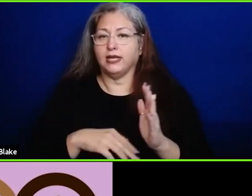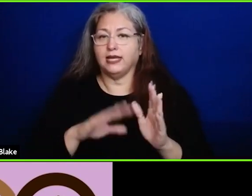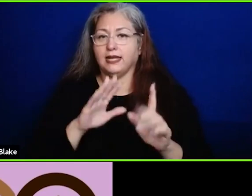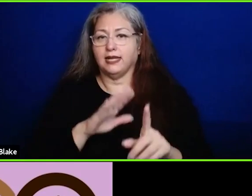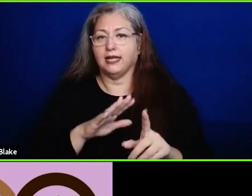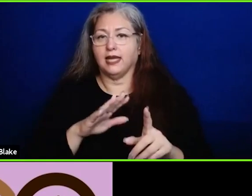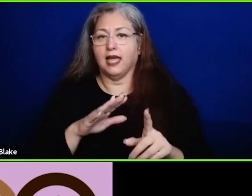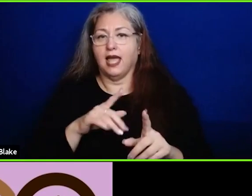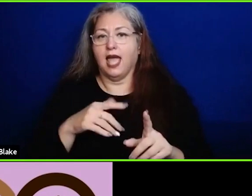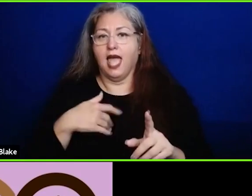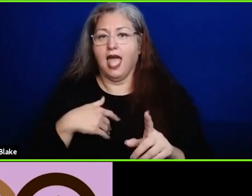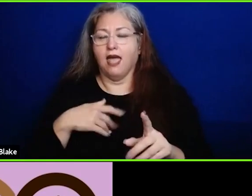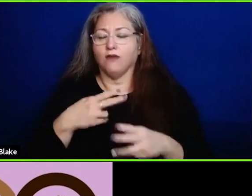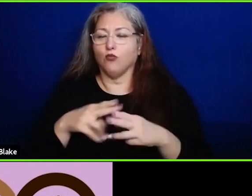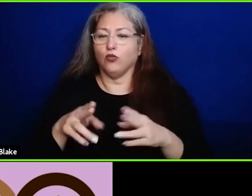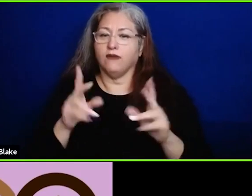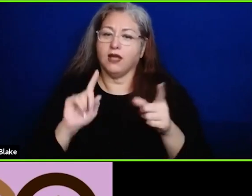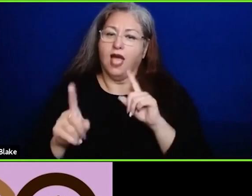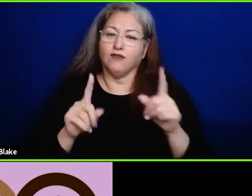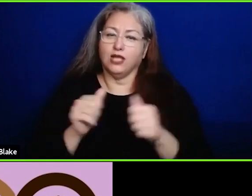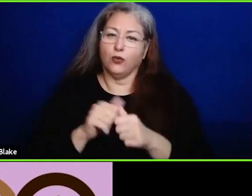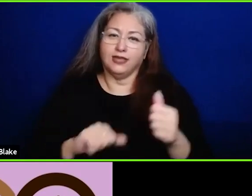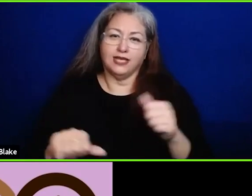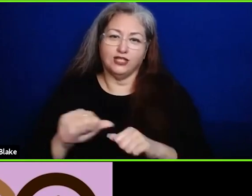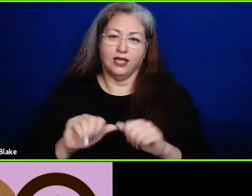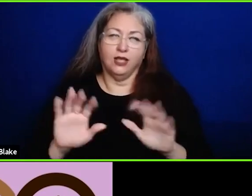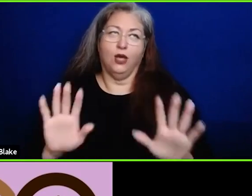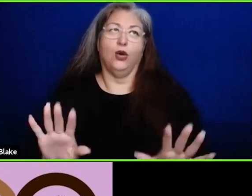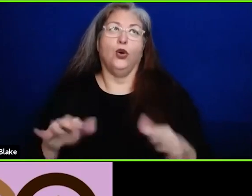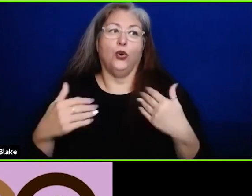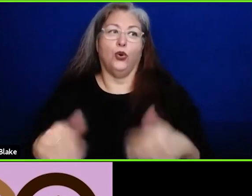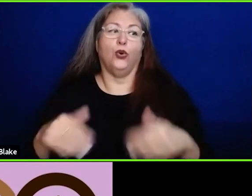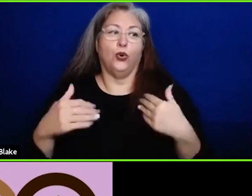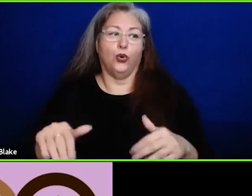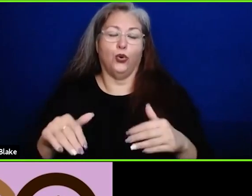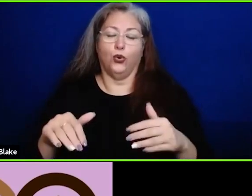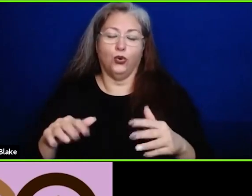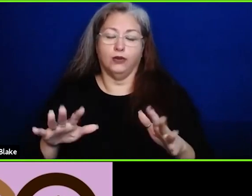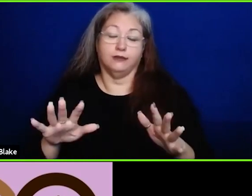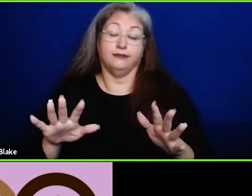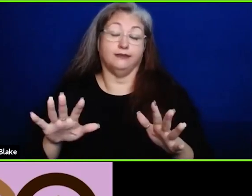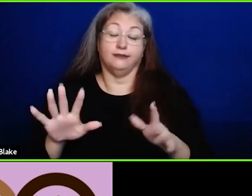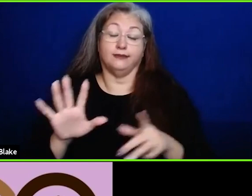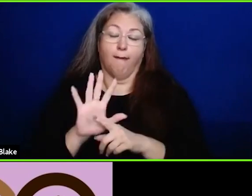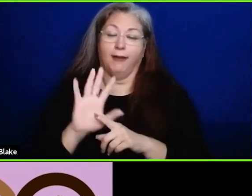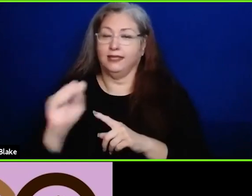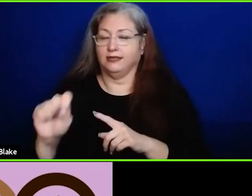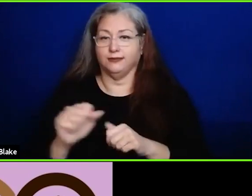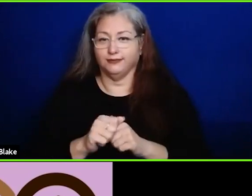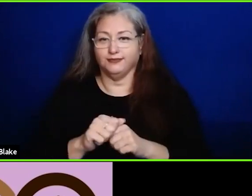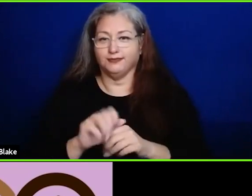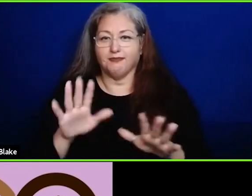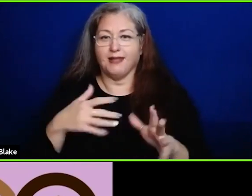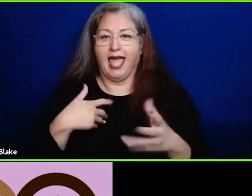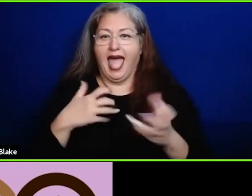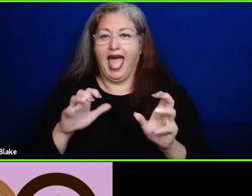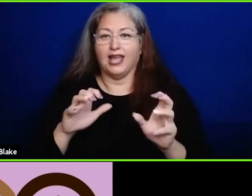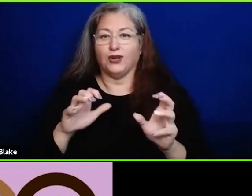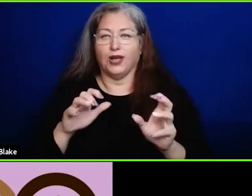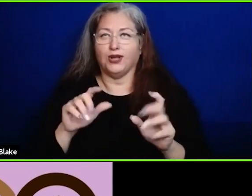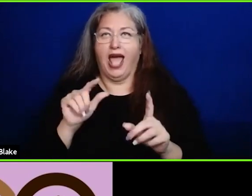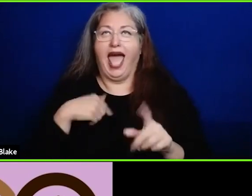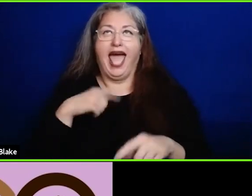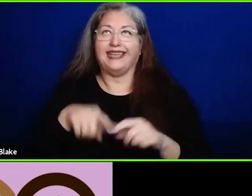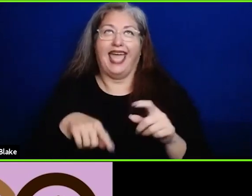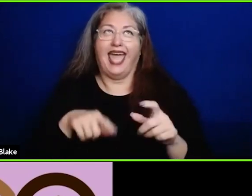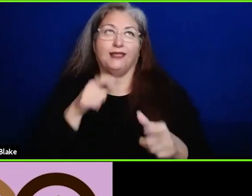and have a brief conversation with each other, and it is stunning. It's amazing. I won't put words. I'll let them have the